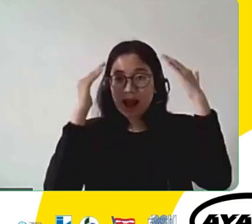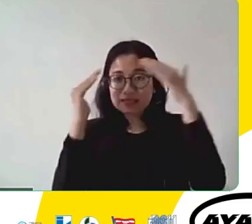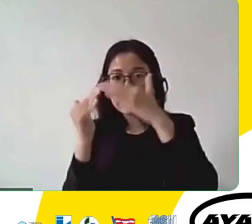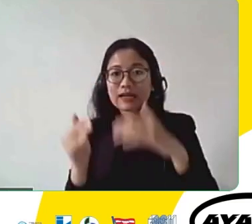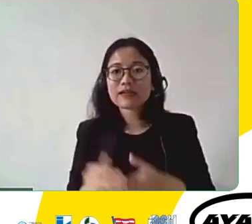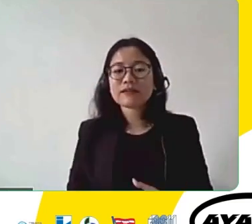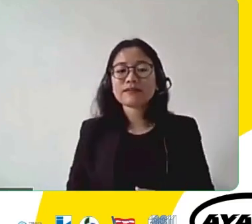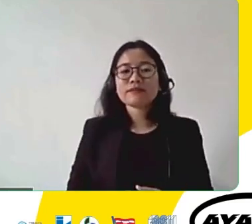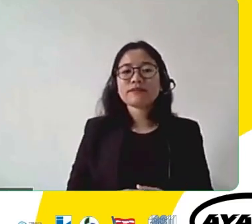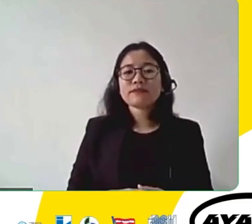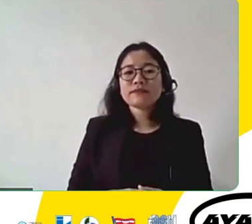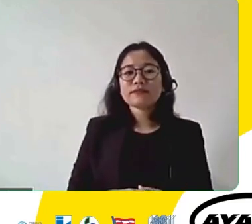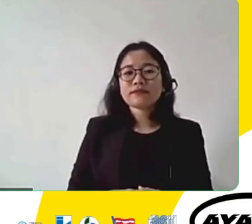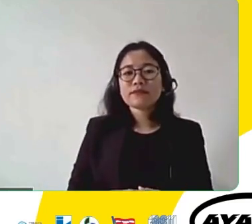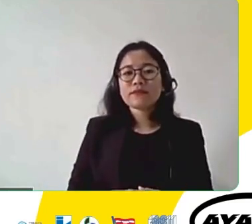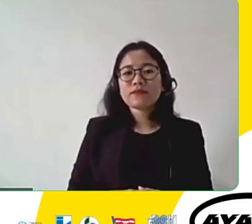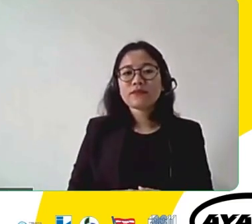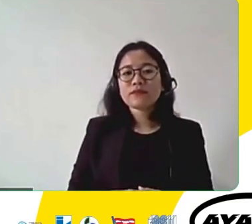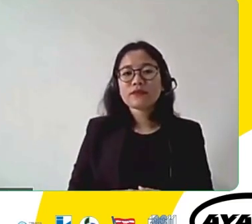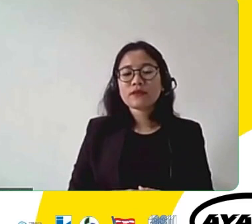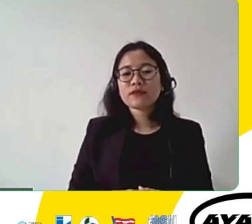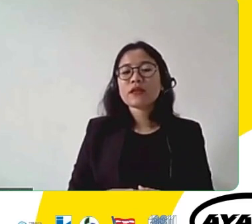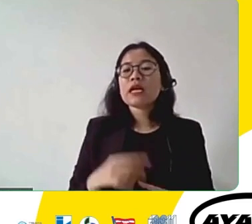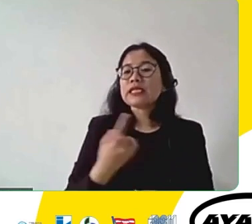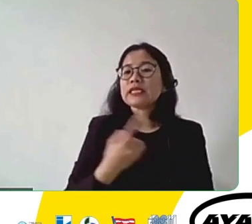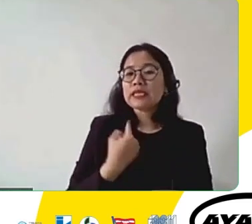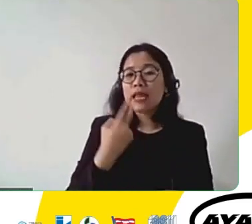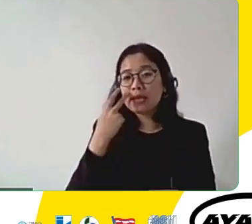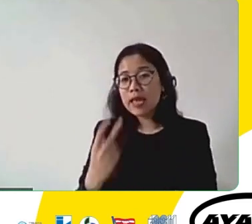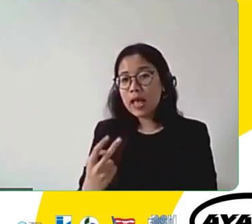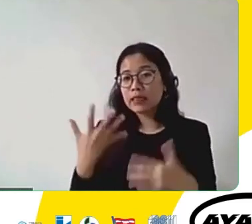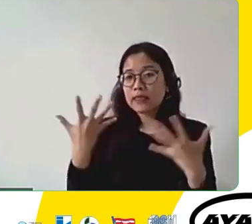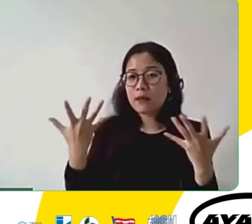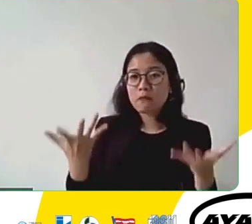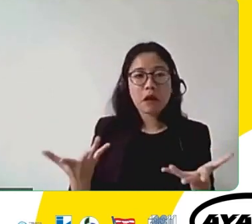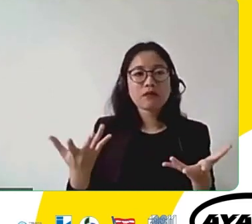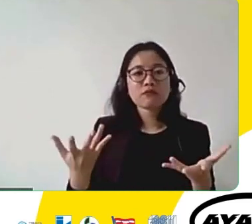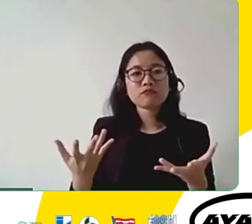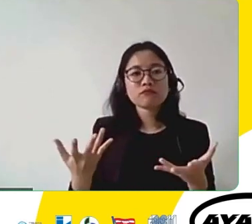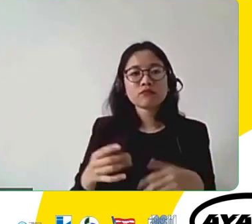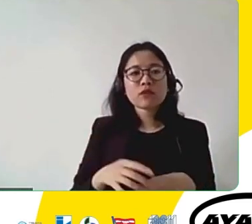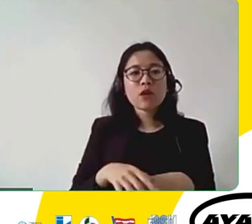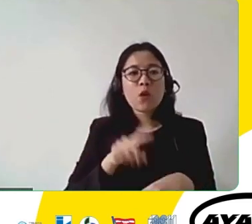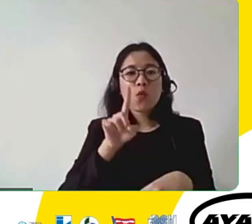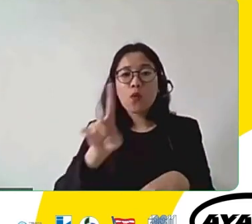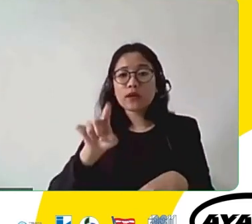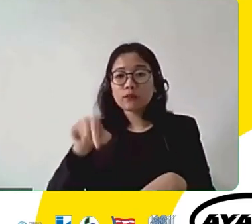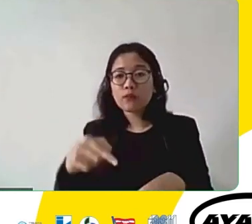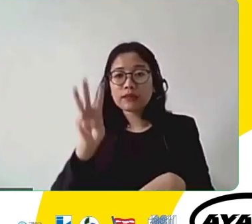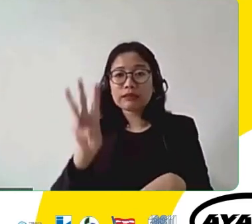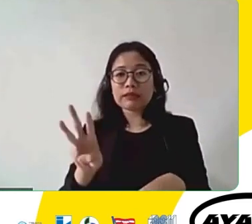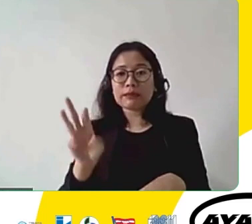where the asthma put the same 1.3% is actually high among